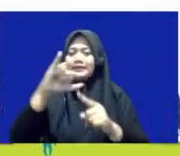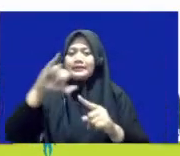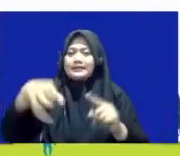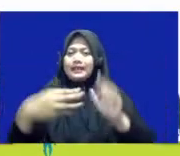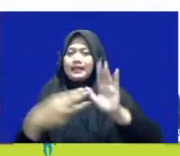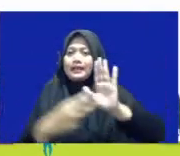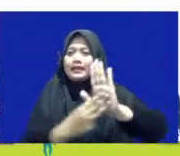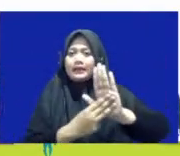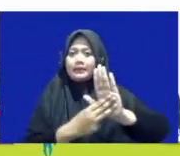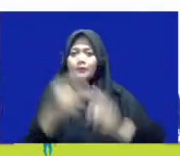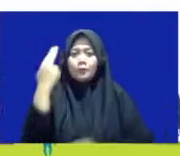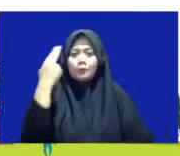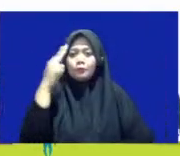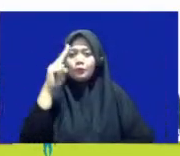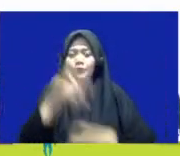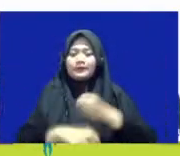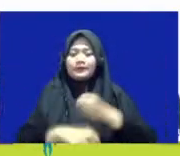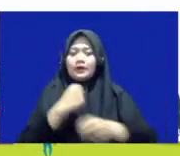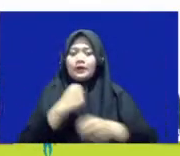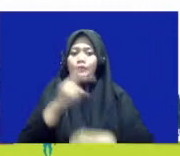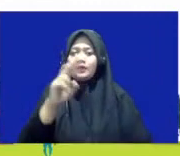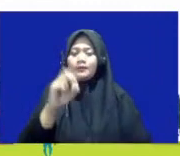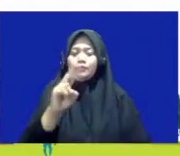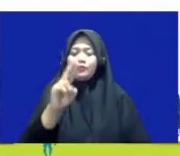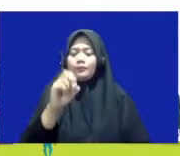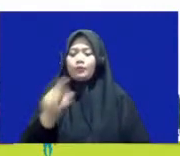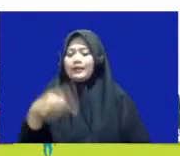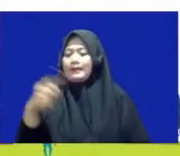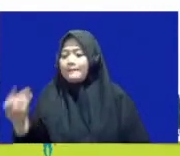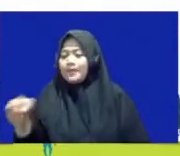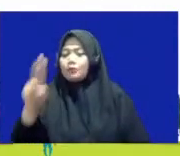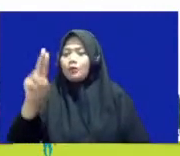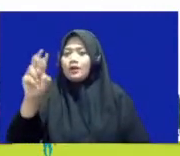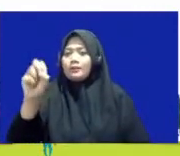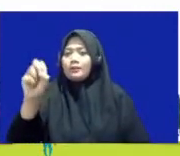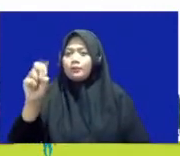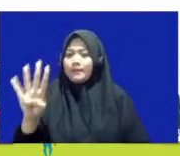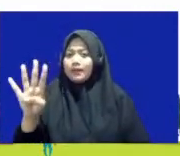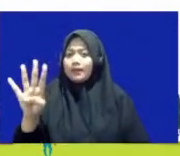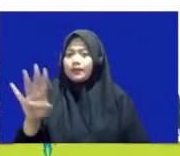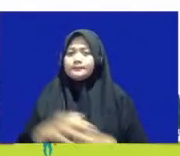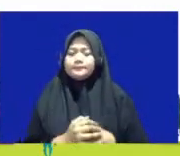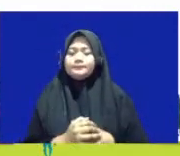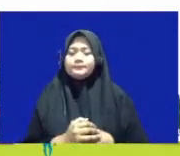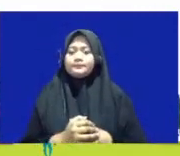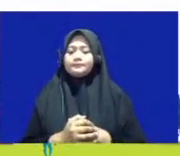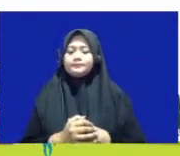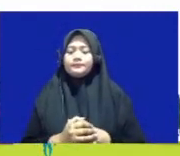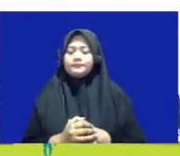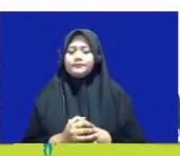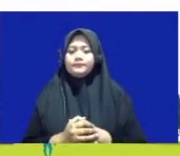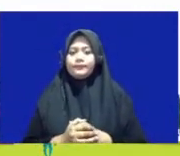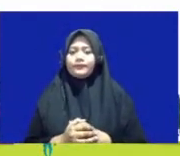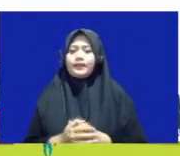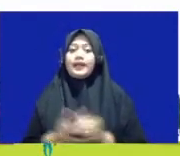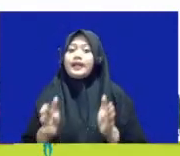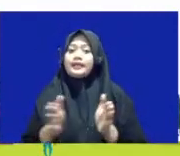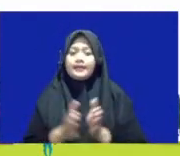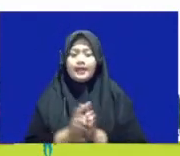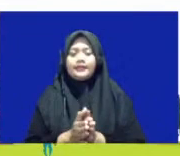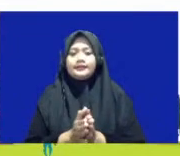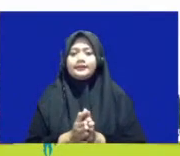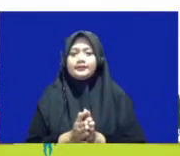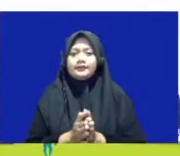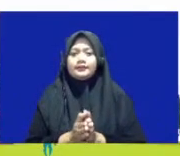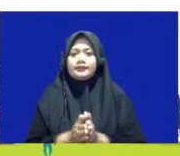2020-2024 and is empowering youth as part of the TAGANA, that is Disaster Youth